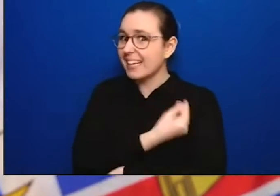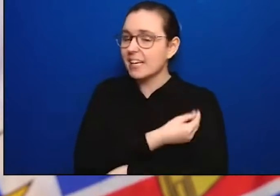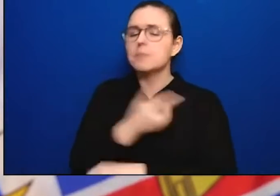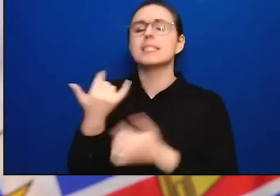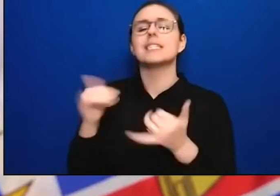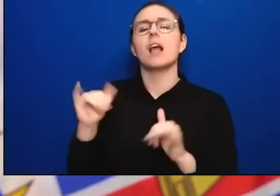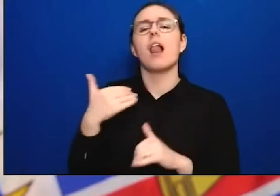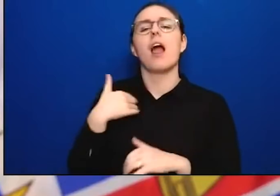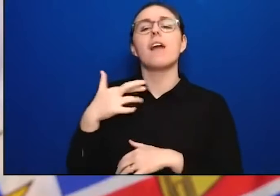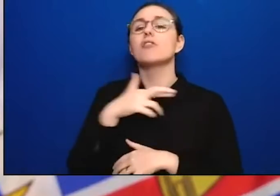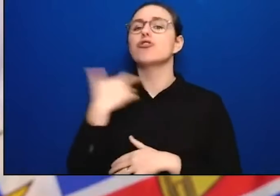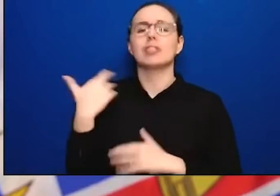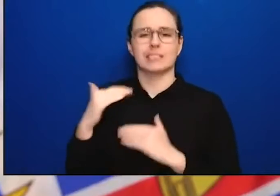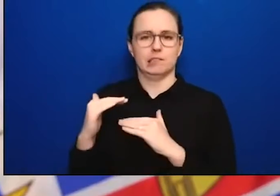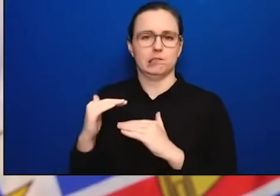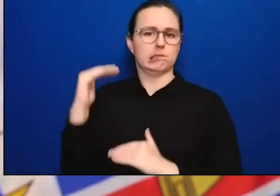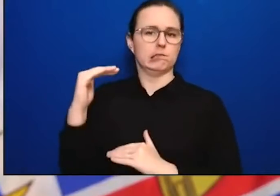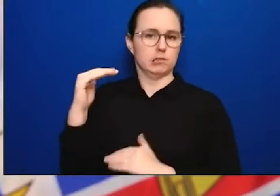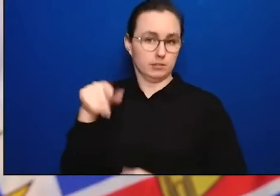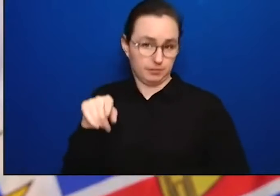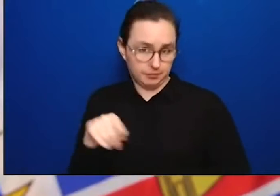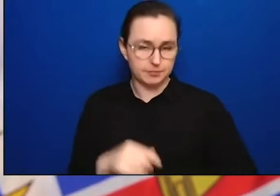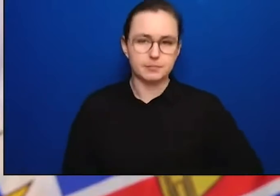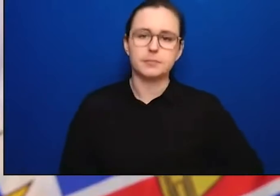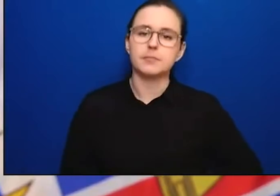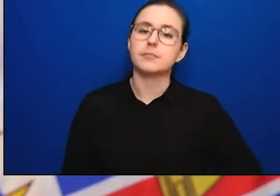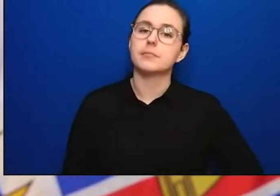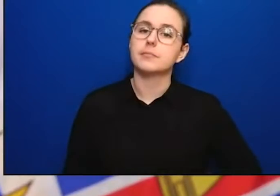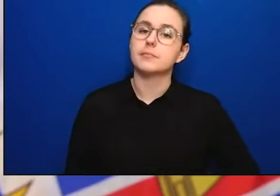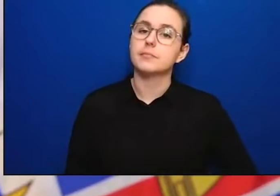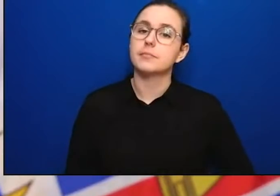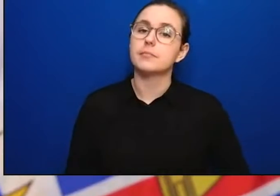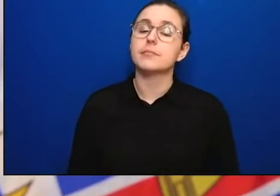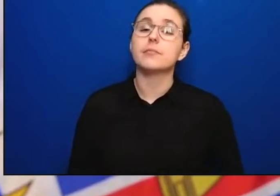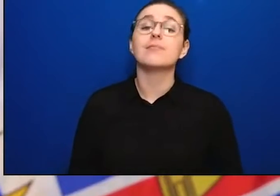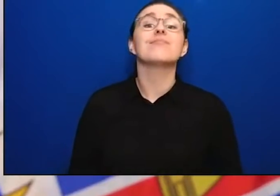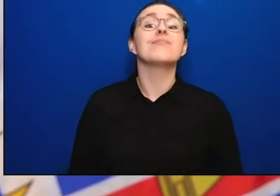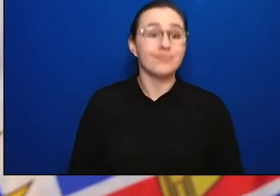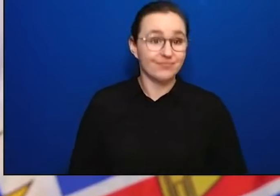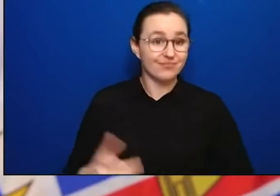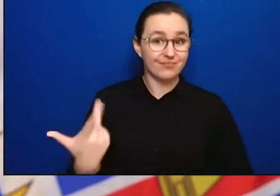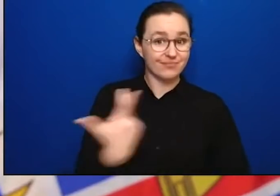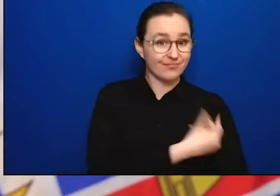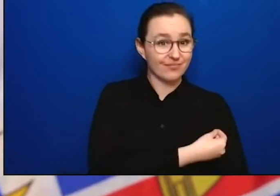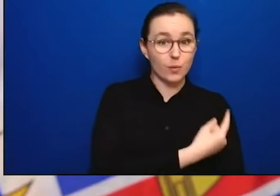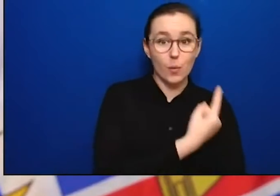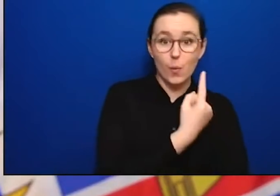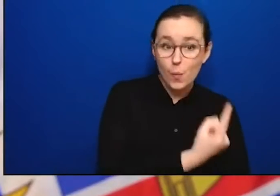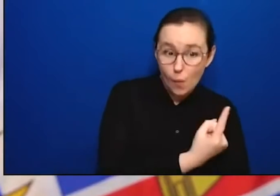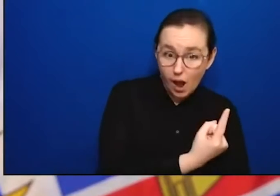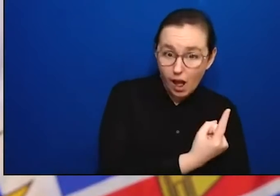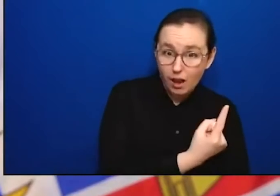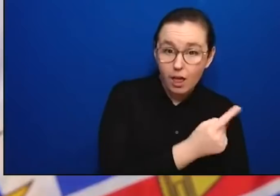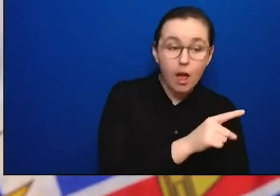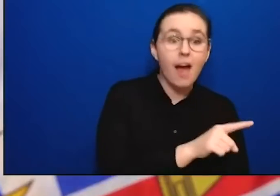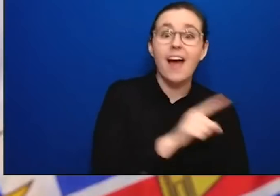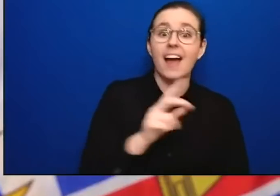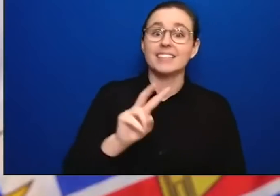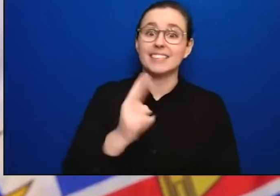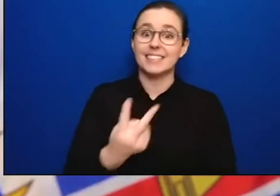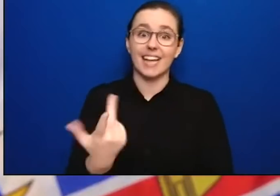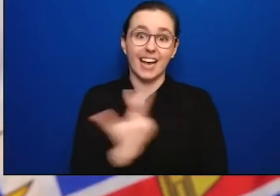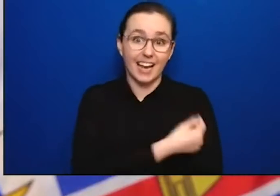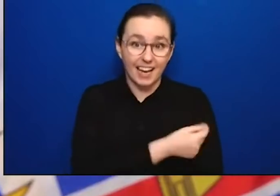they are more at risk even with vaccination. We also know that with each vaccine that we receive, our risk